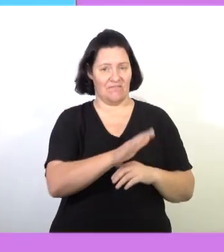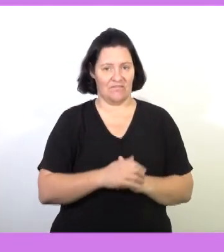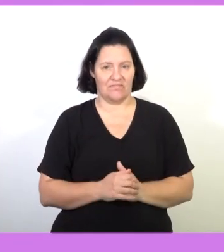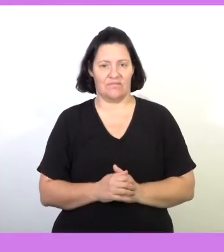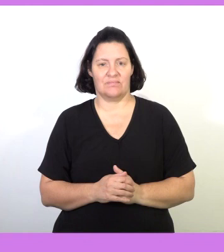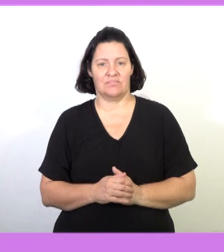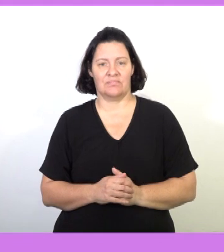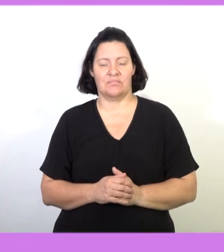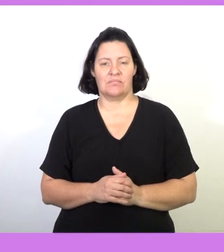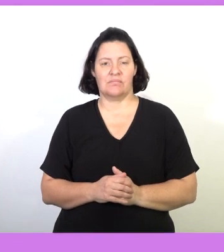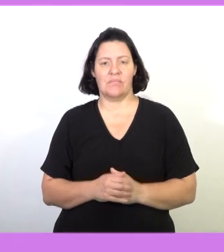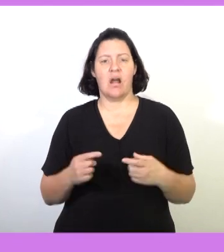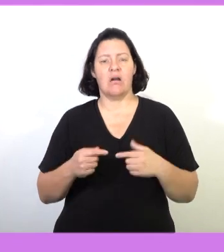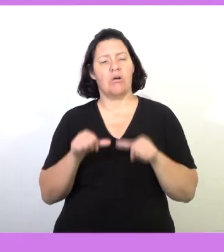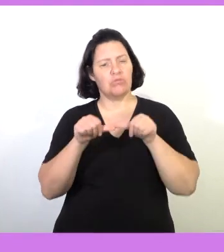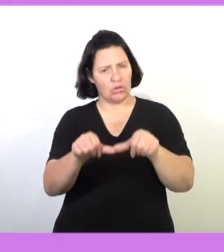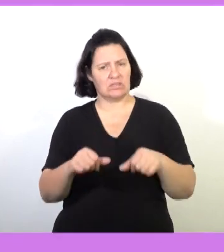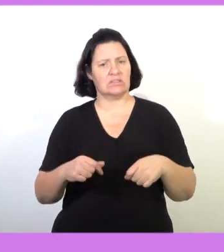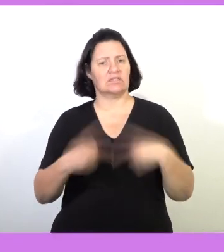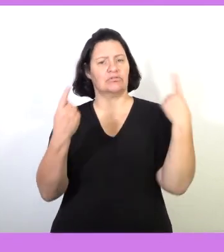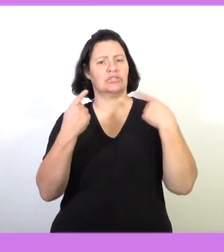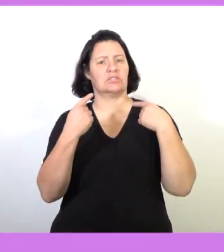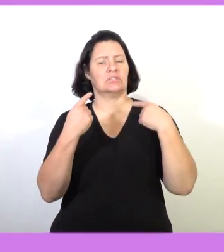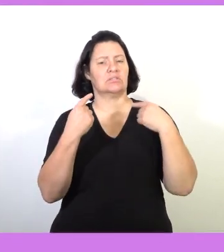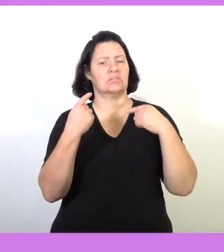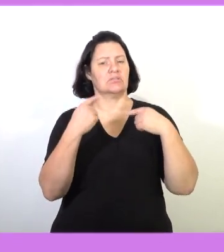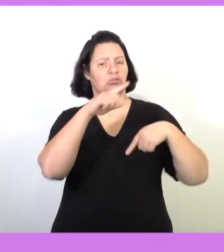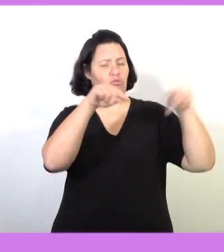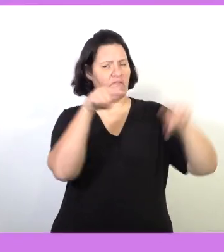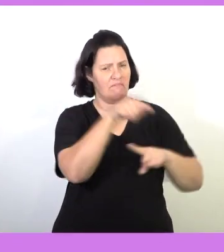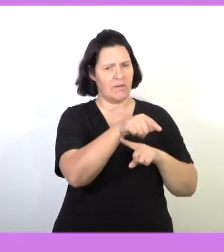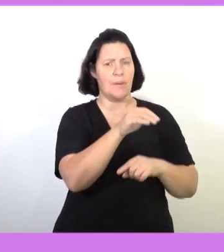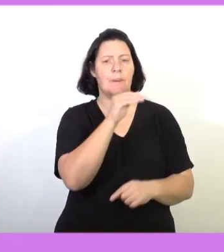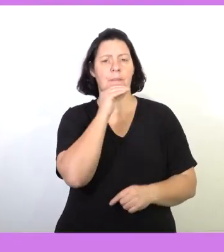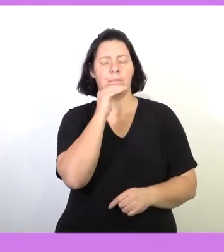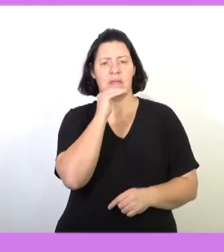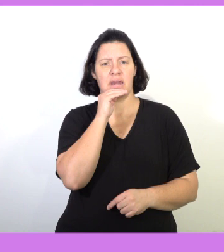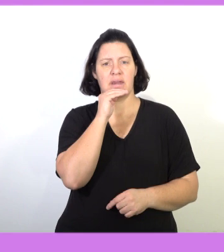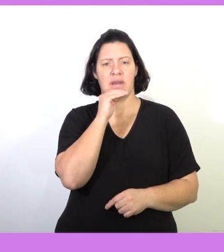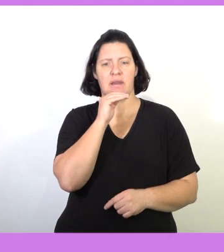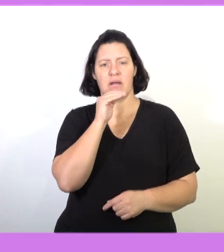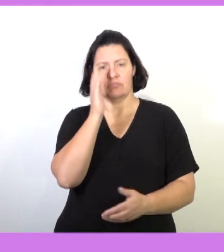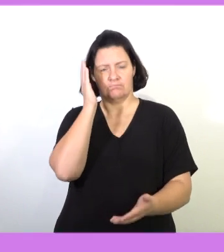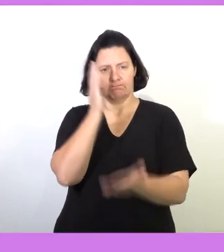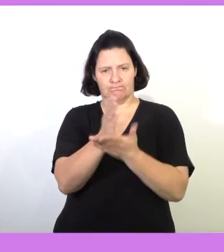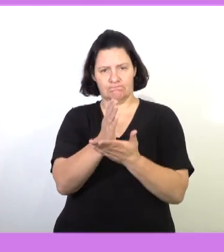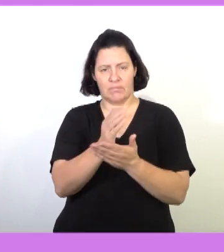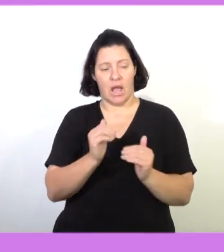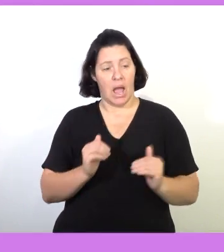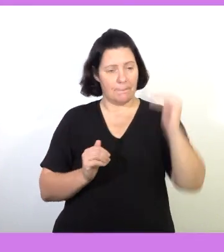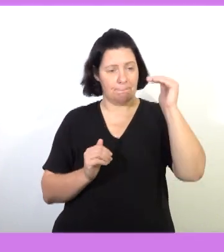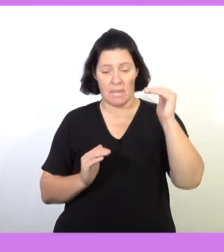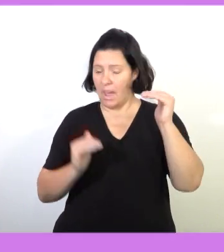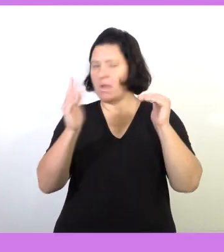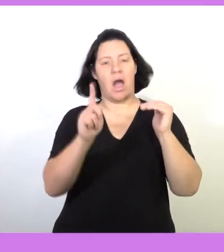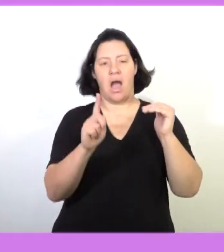graph. A constant difference graph, it is a graph that is not in a direct